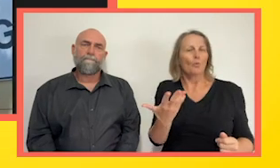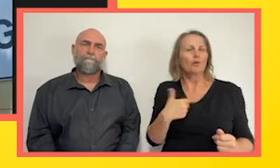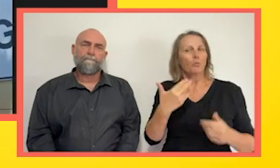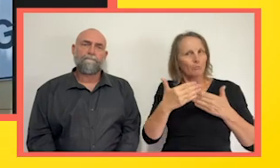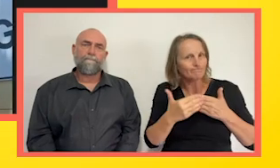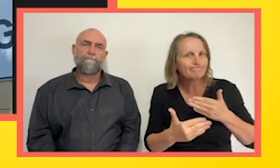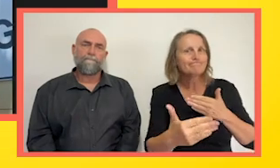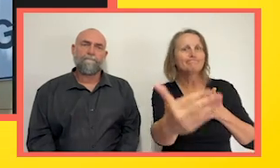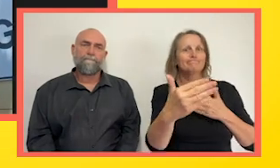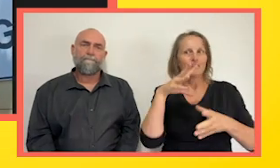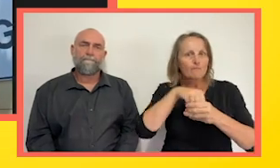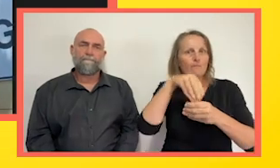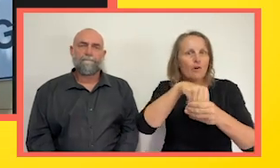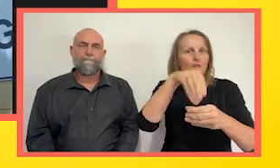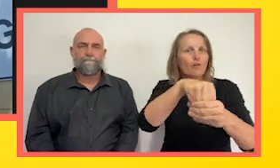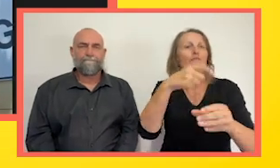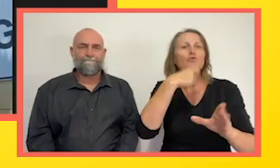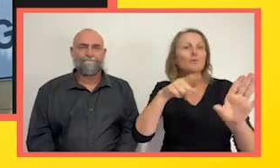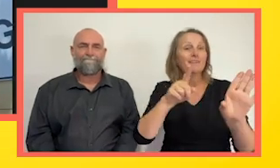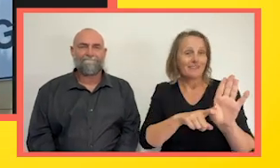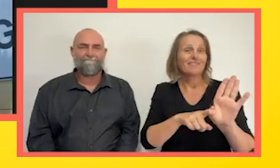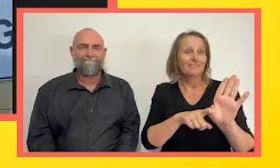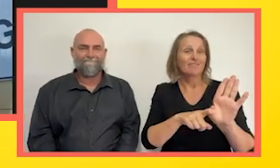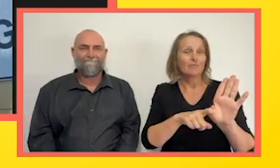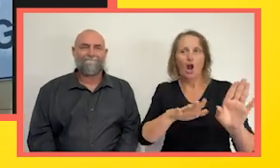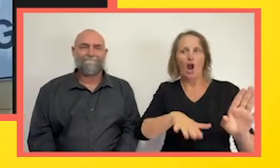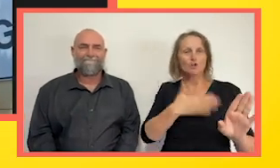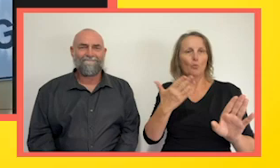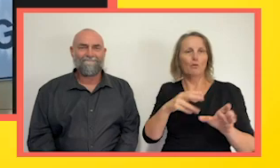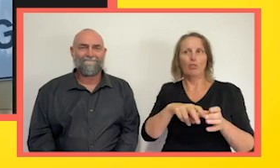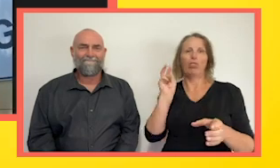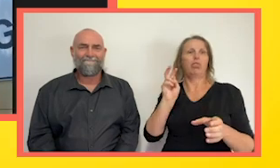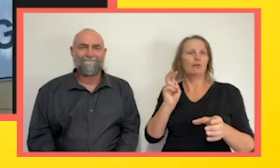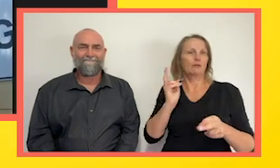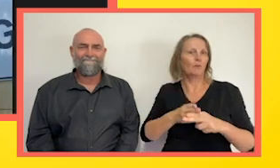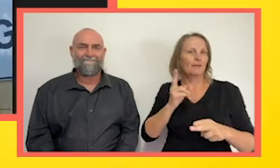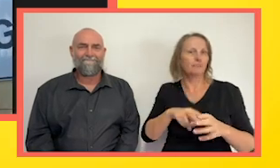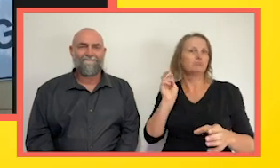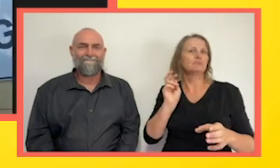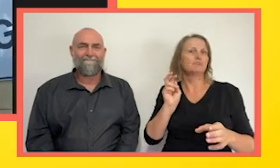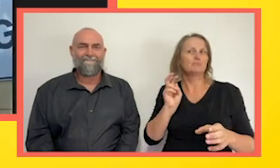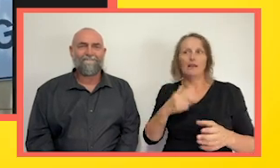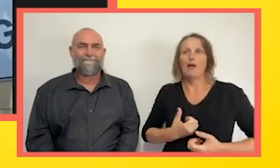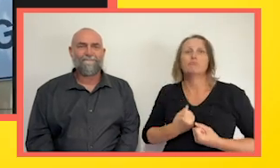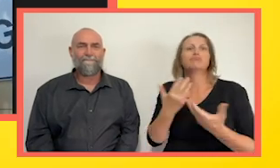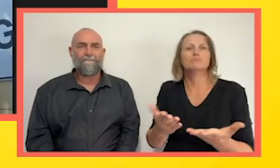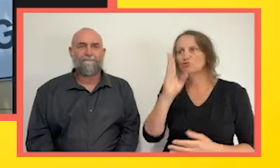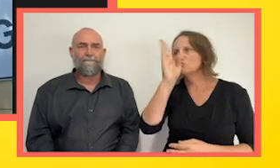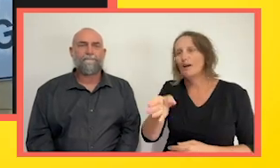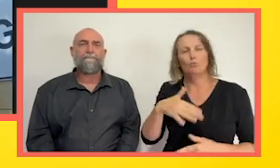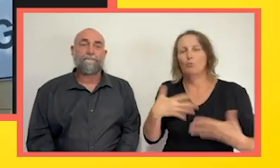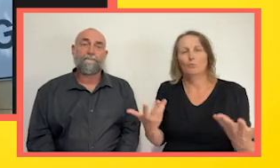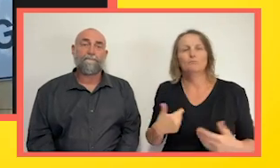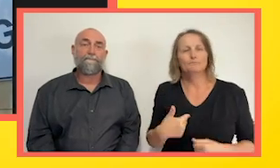a competitive athlete in a few years' time as opposed to maybe, spending it all in the shorter